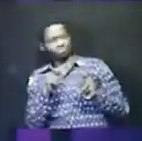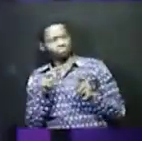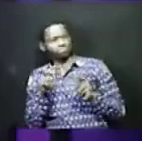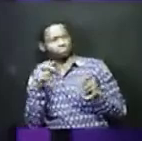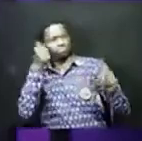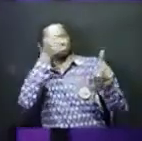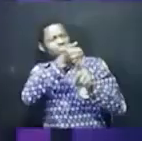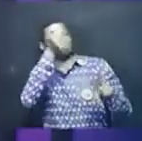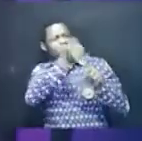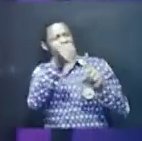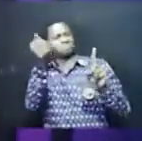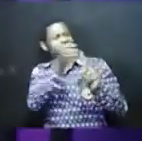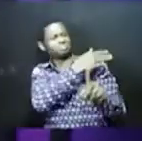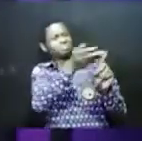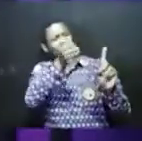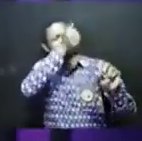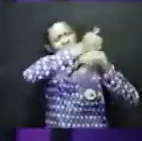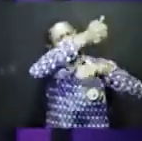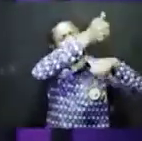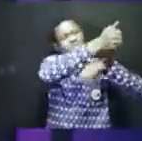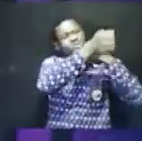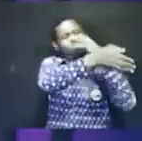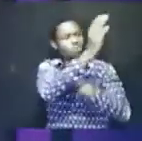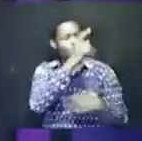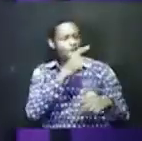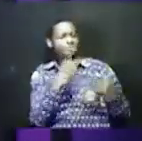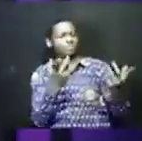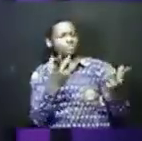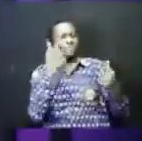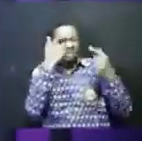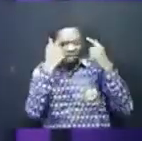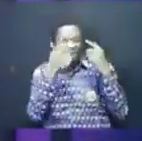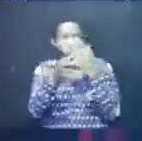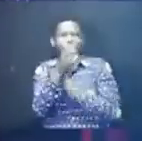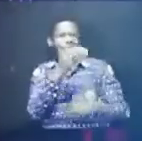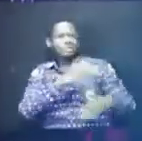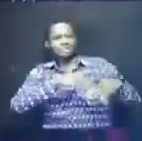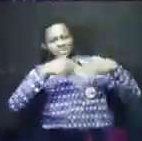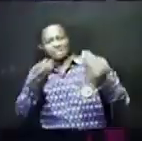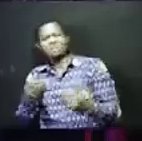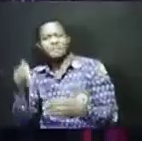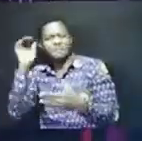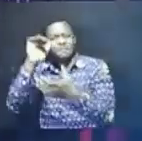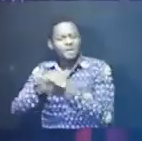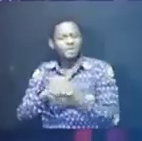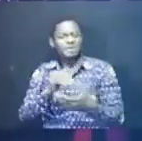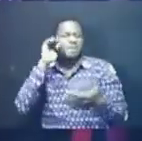he gave us something evil. Who will be his defense?